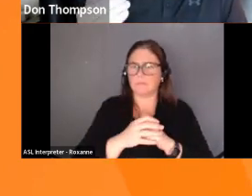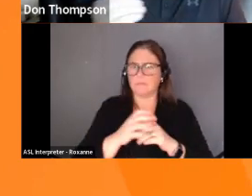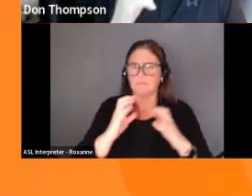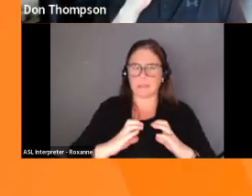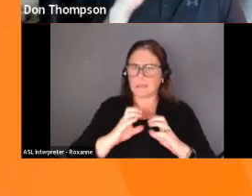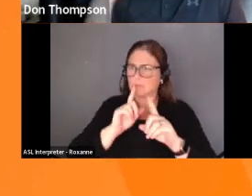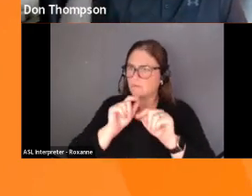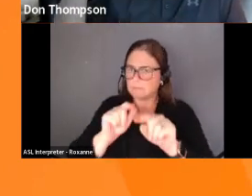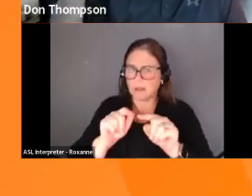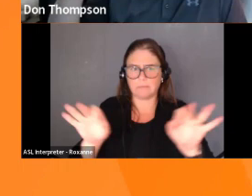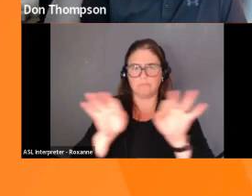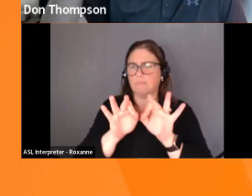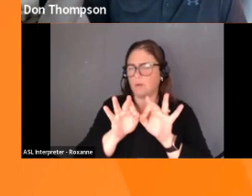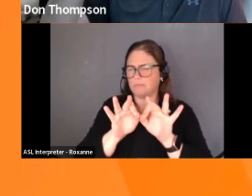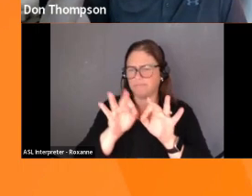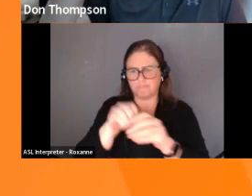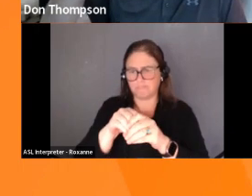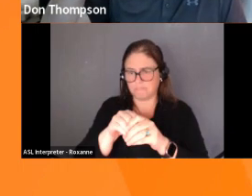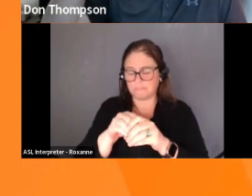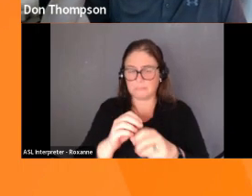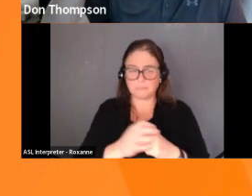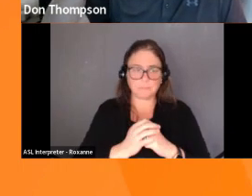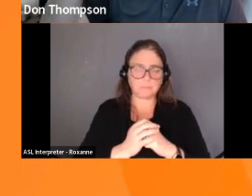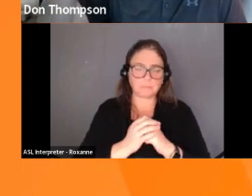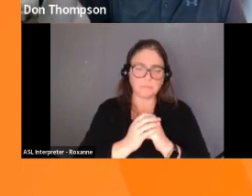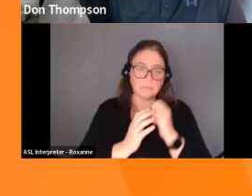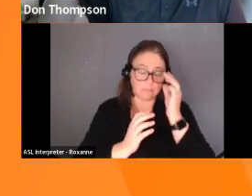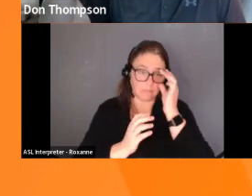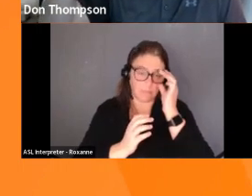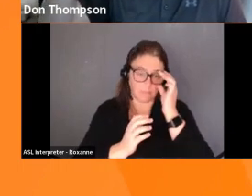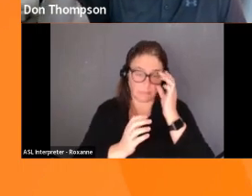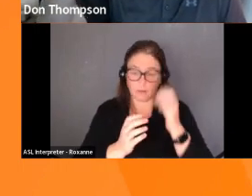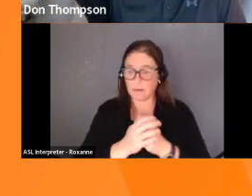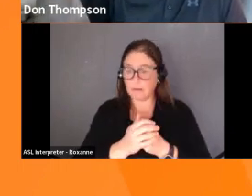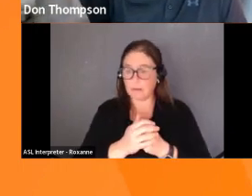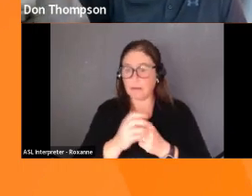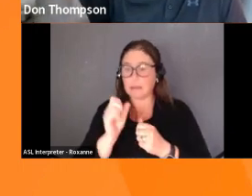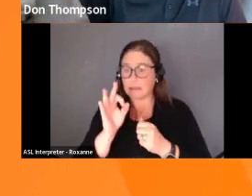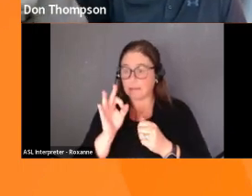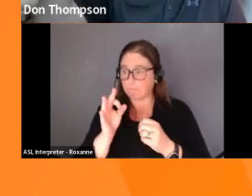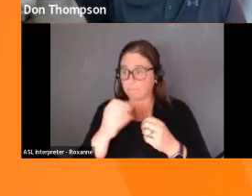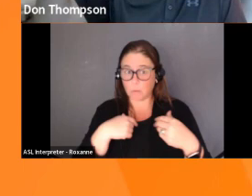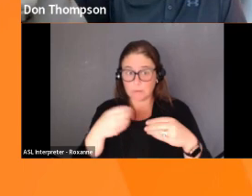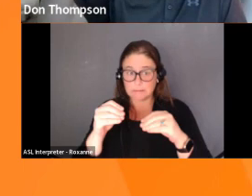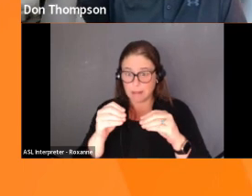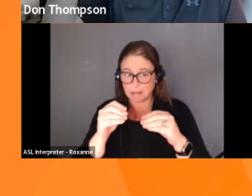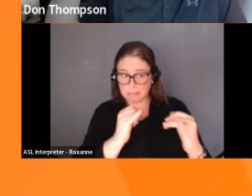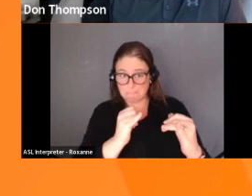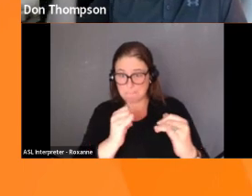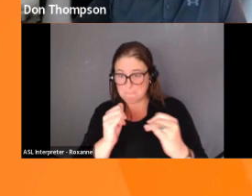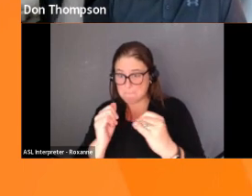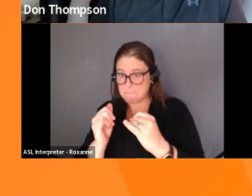One of the things we look at if we're selling, a lot of us are selling the same product, is this whole idea